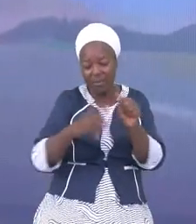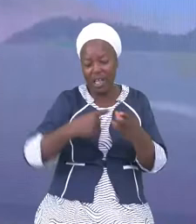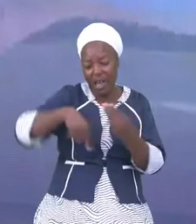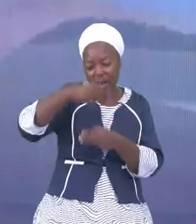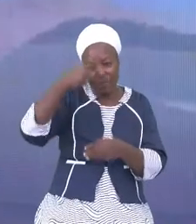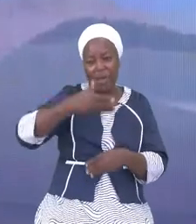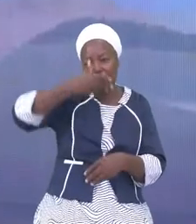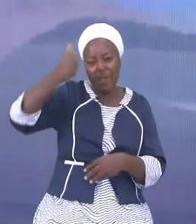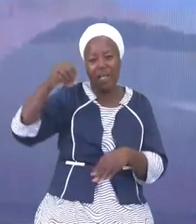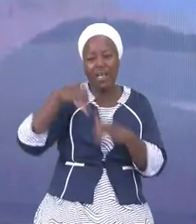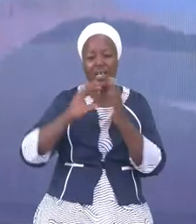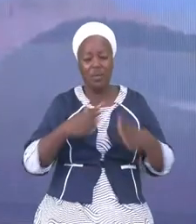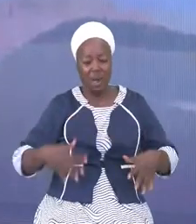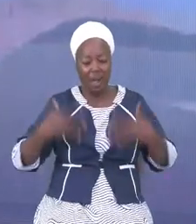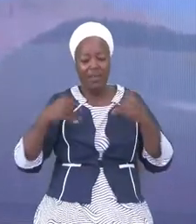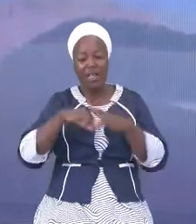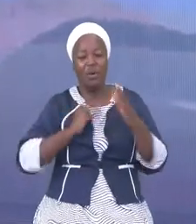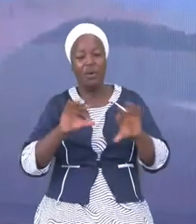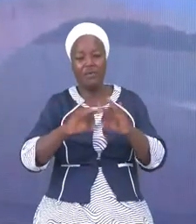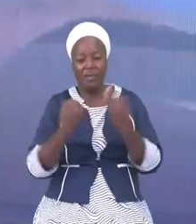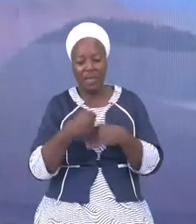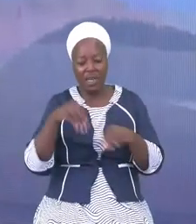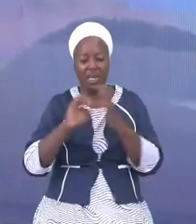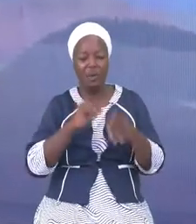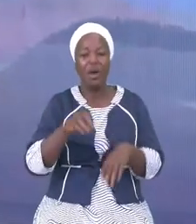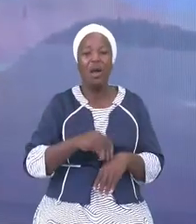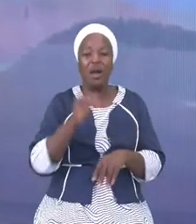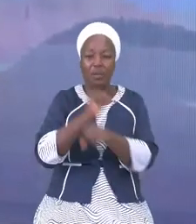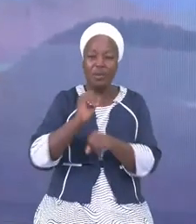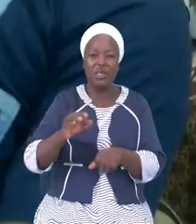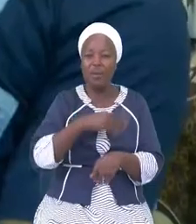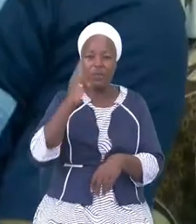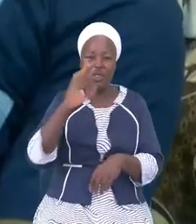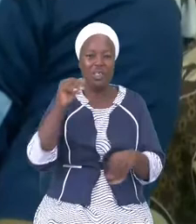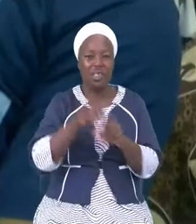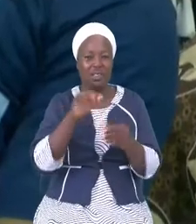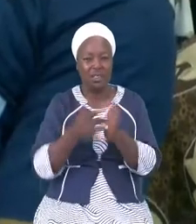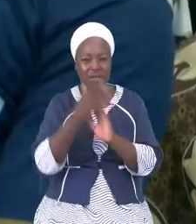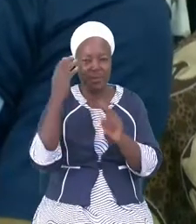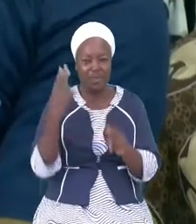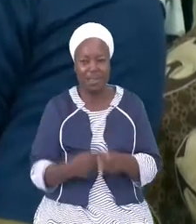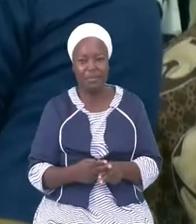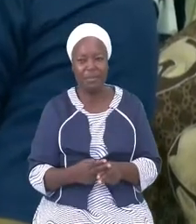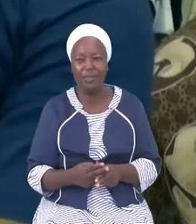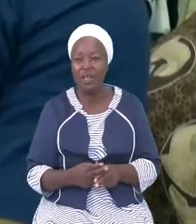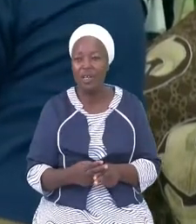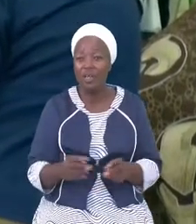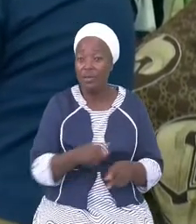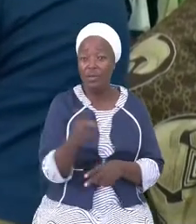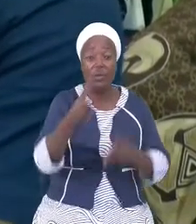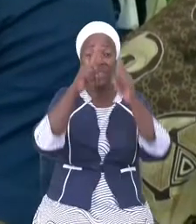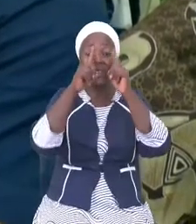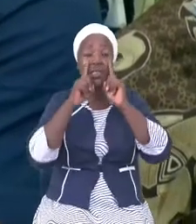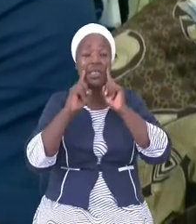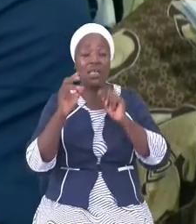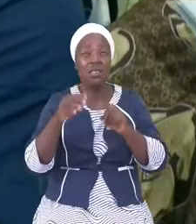in our lives, in our families, in our ministries, in Jesus' name. Those tears, he'll wipe